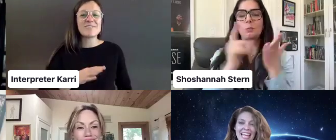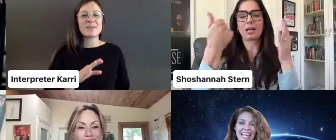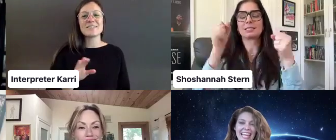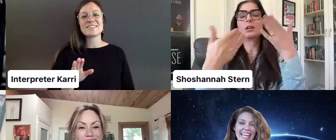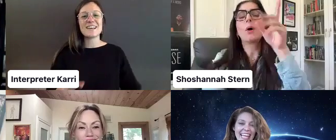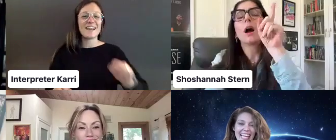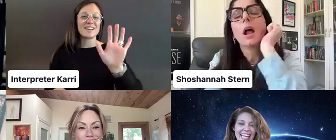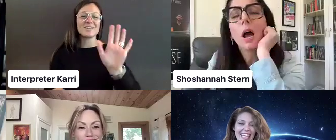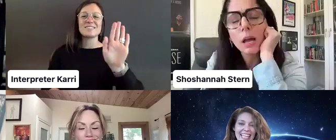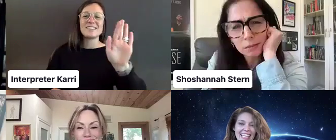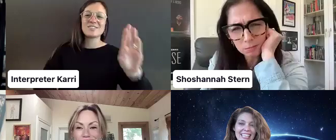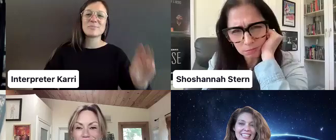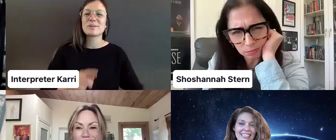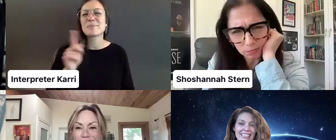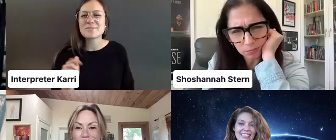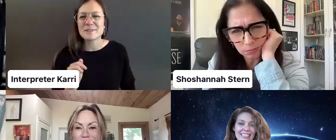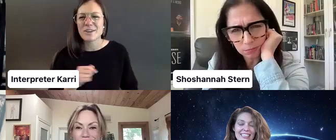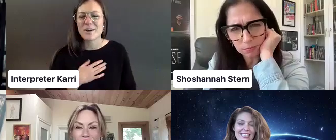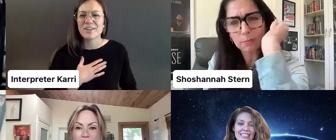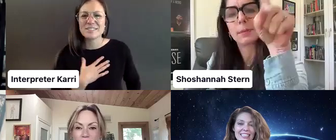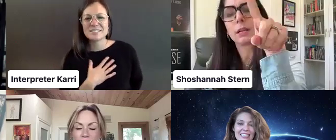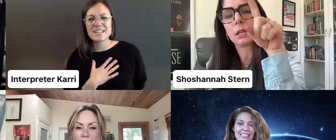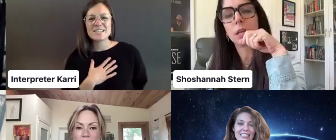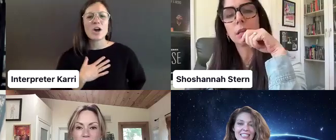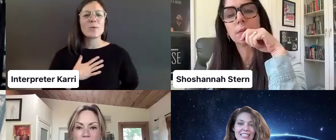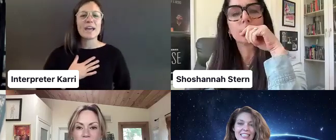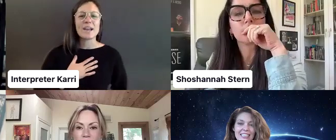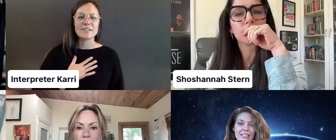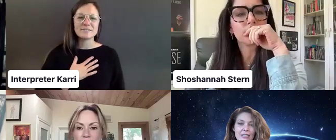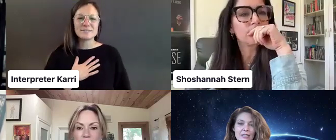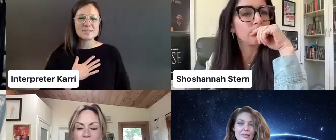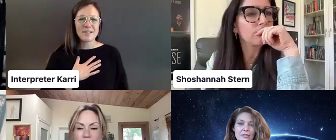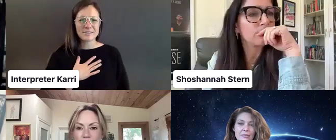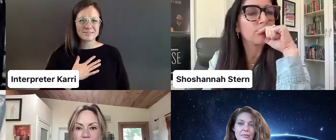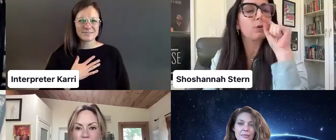see everyone else because I can only see the interpreter. Someone else must go on. Let's see. Oh, no, wait, hang on.